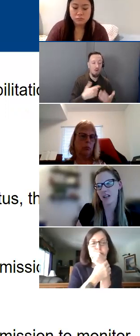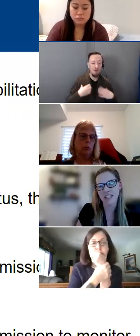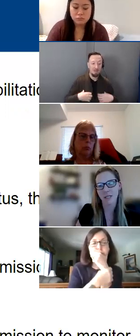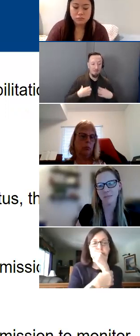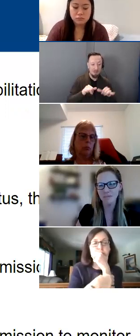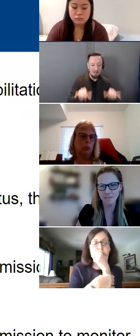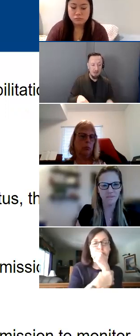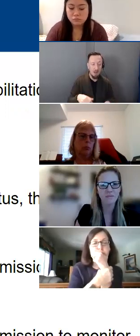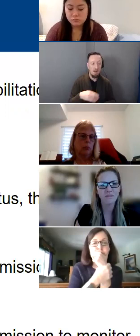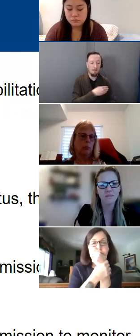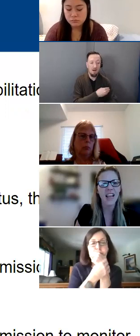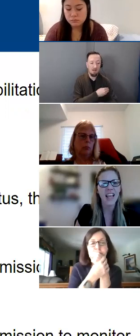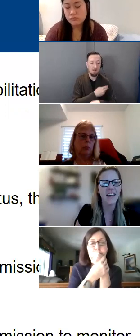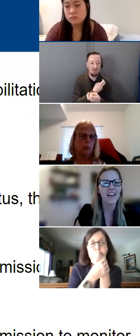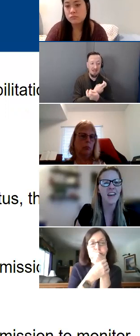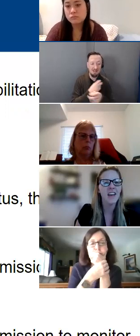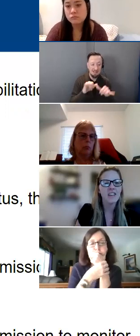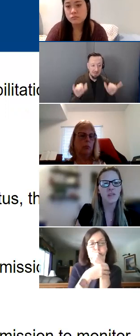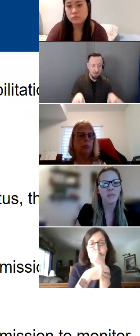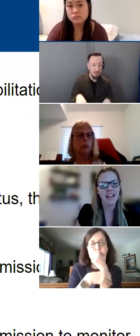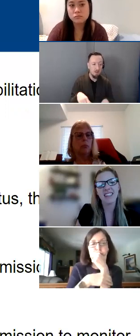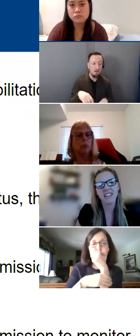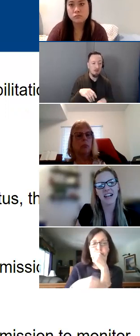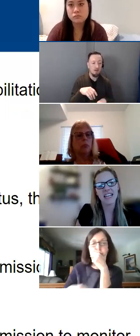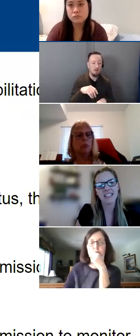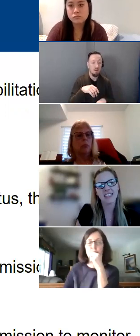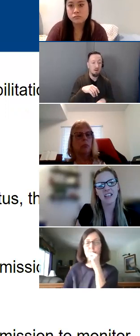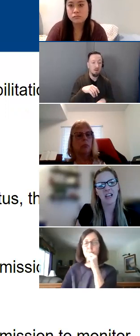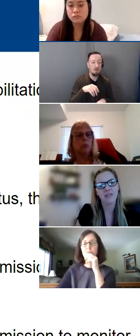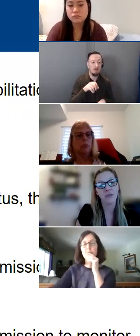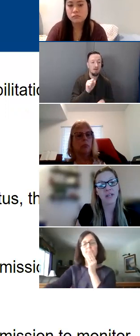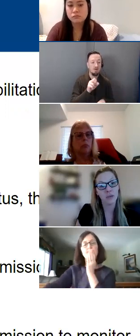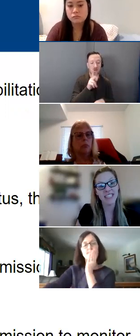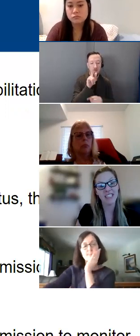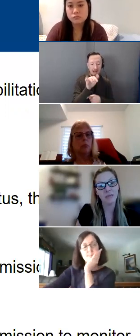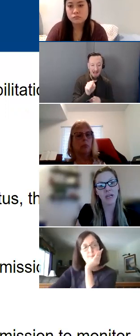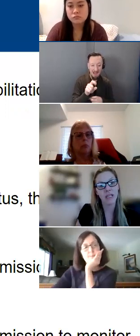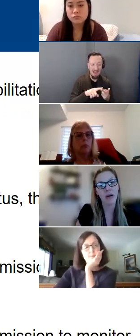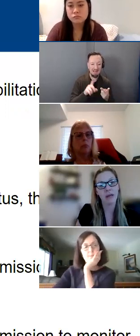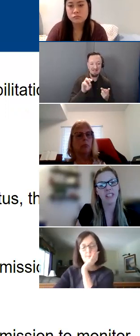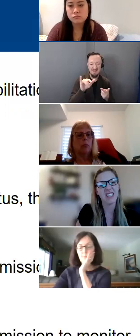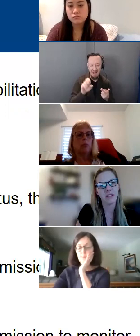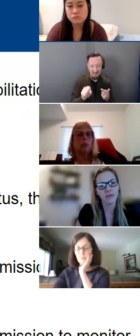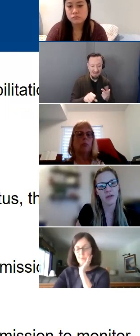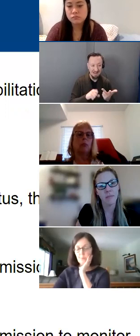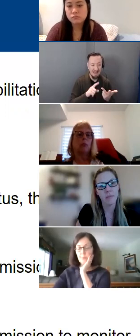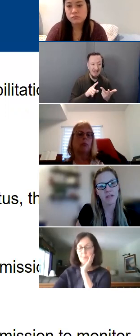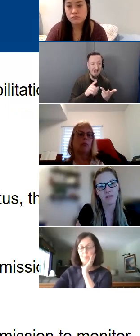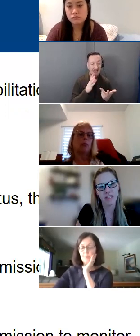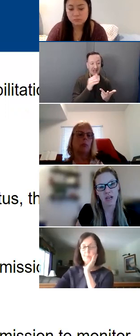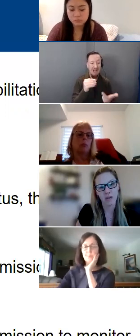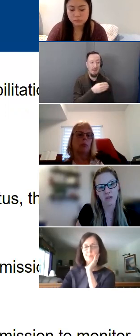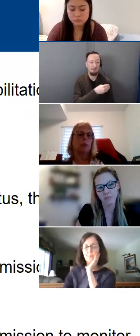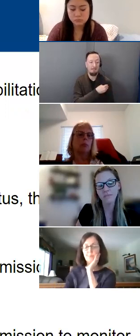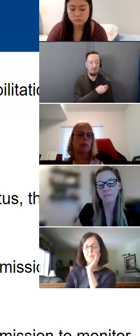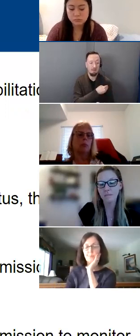musculoskeletal system, and then supplies device for the respiratory system, as well as for the